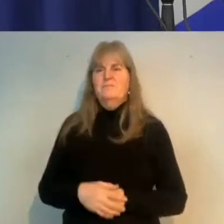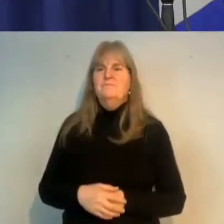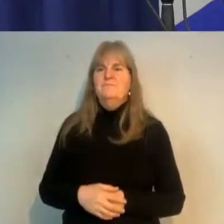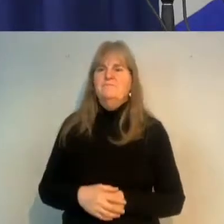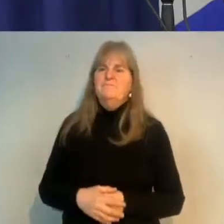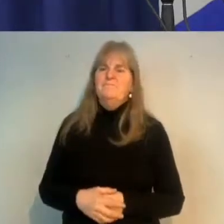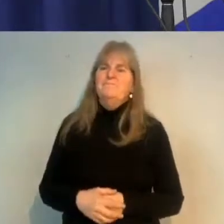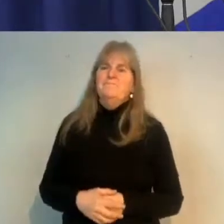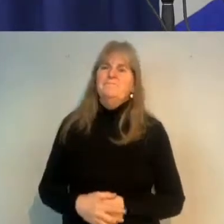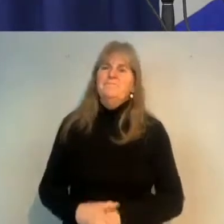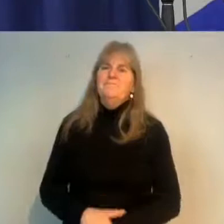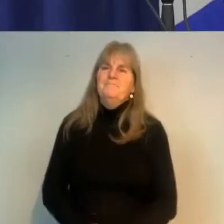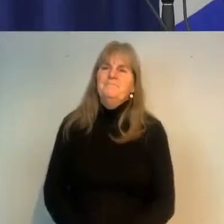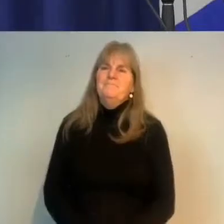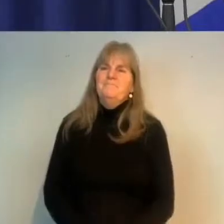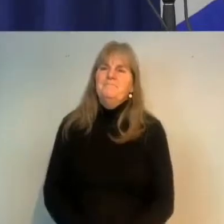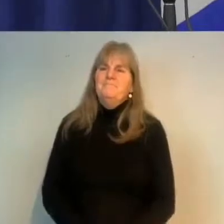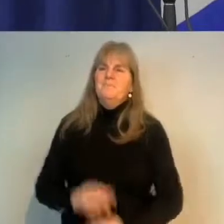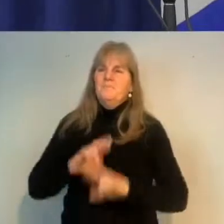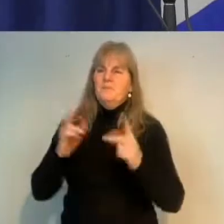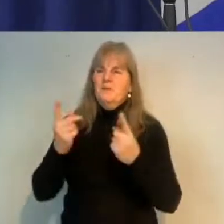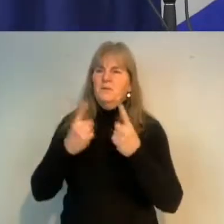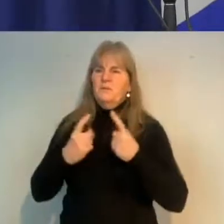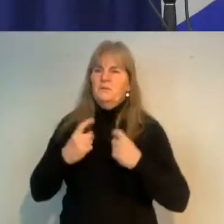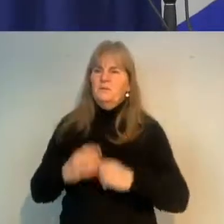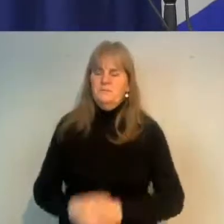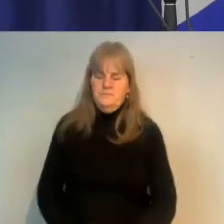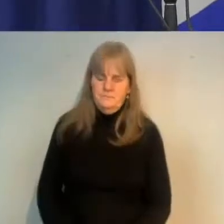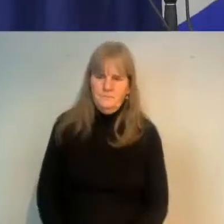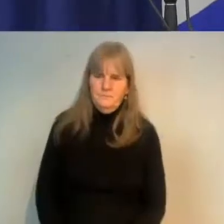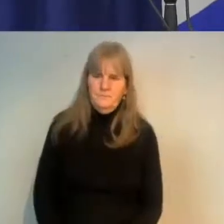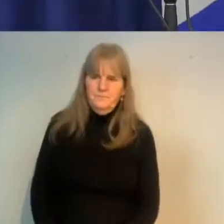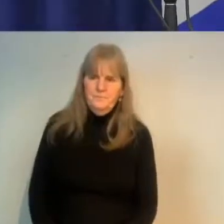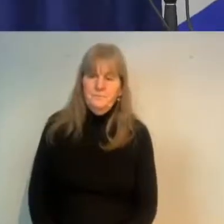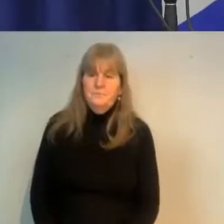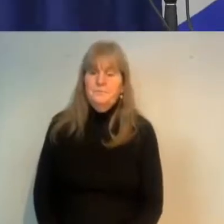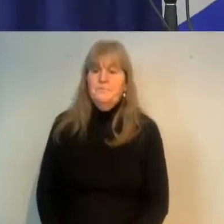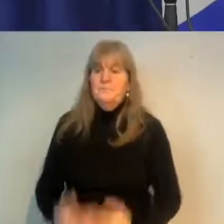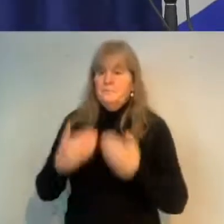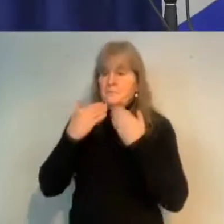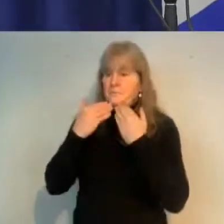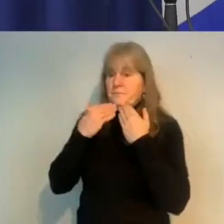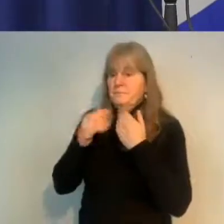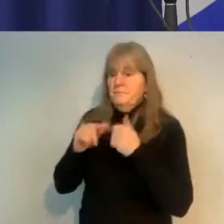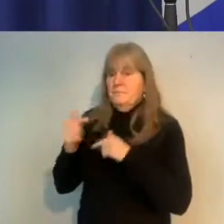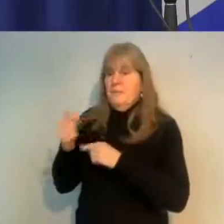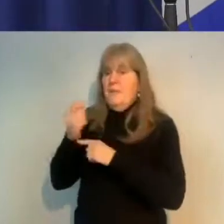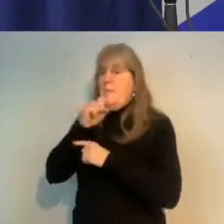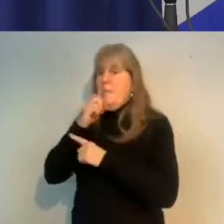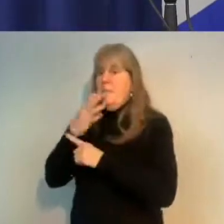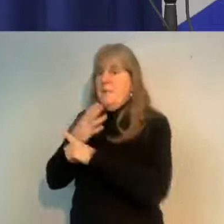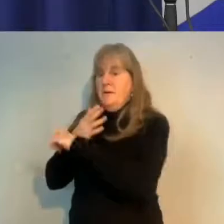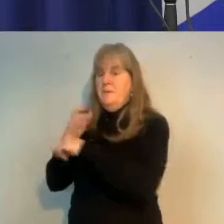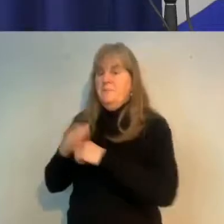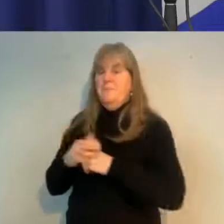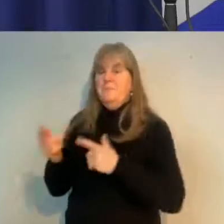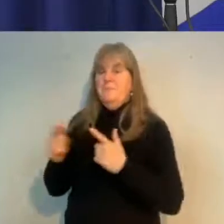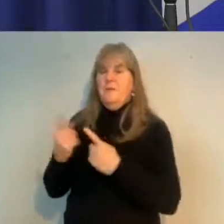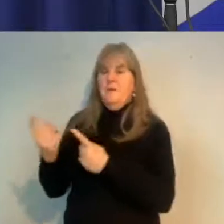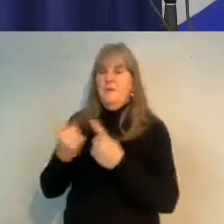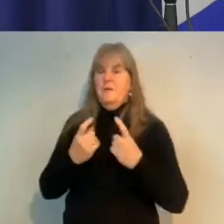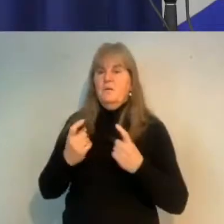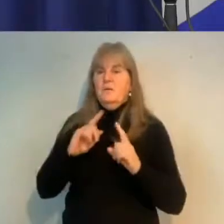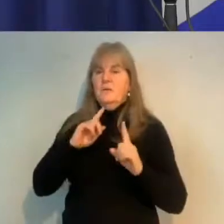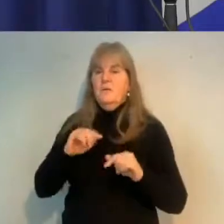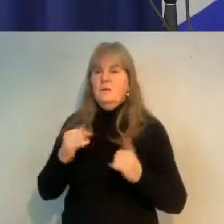I'm happy to take questions. Thank you, Dr. Elliott, and thank you, Premier Silver. We'll now move on to the question and answer session with